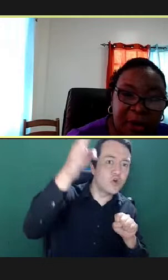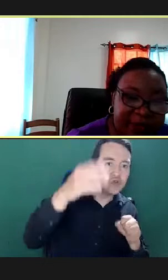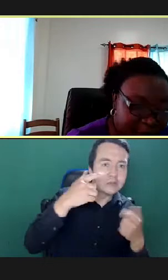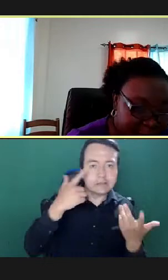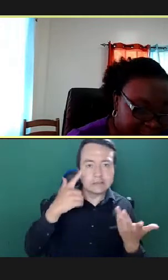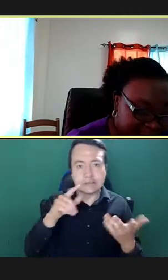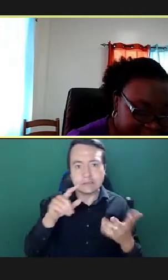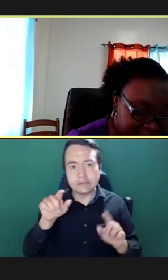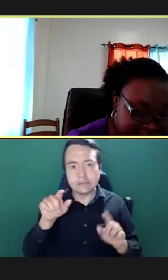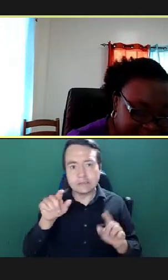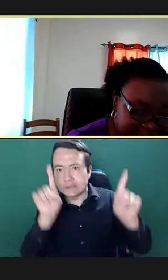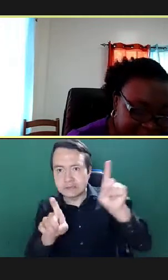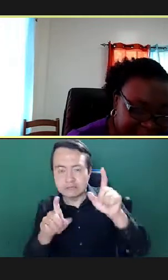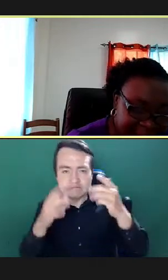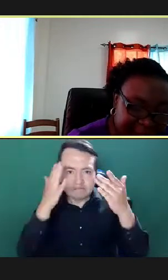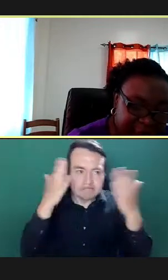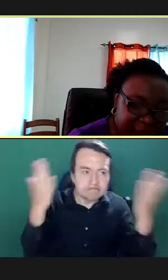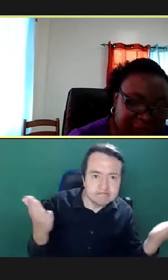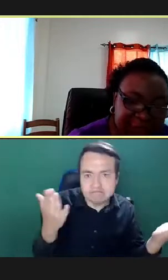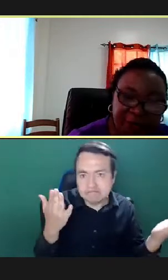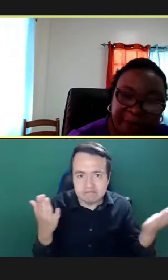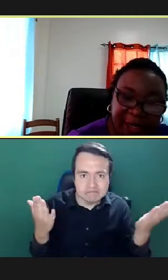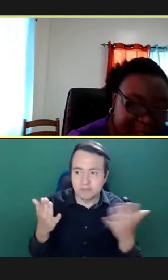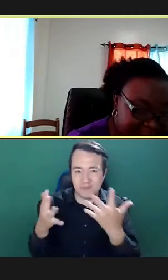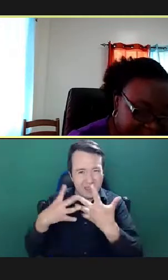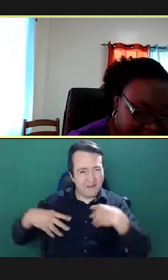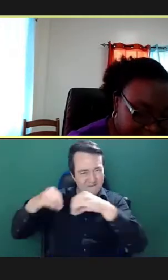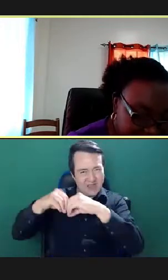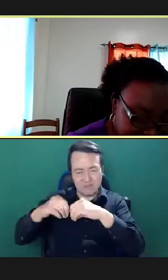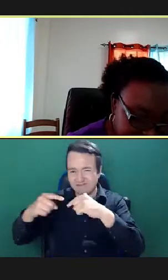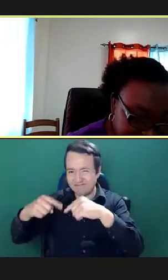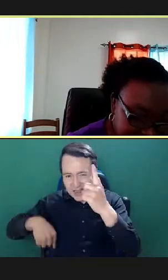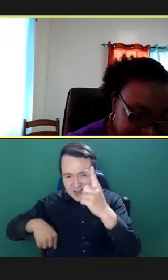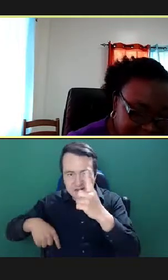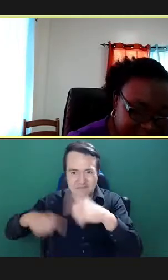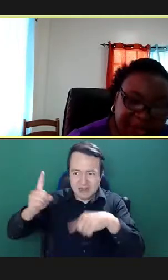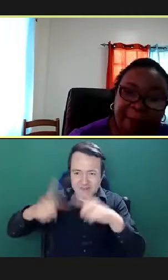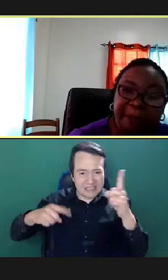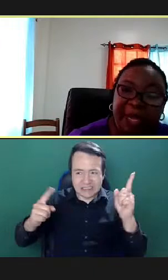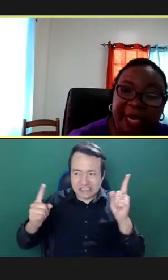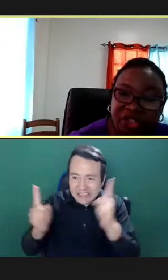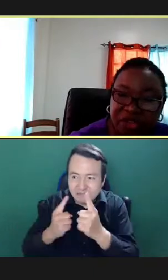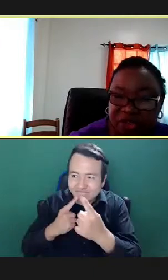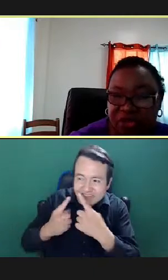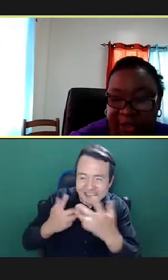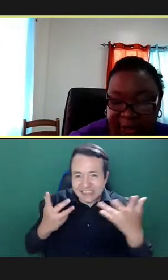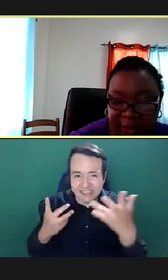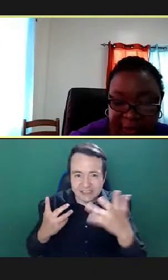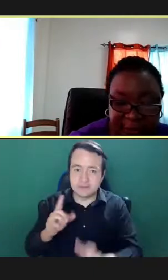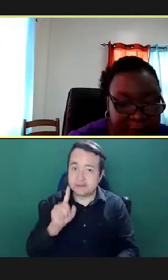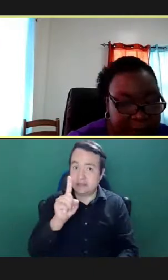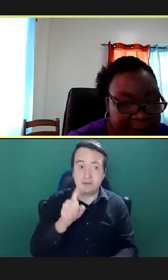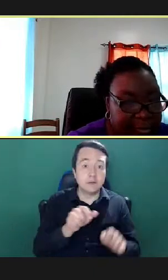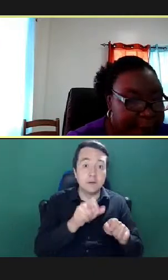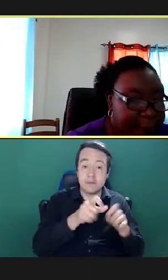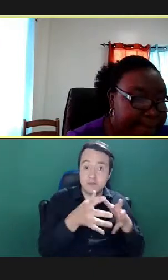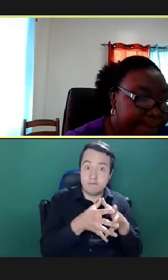But however, most persons felt that the risk of being exposed to the virus was a major stressor.